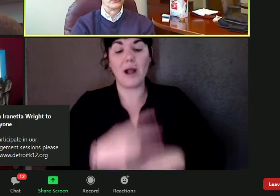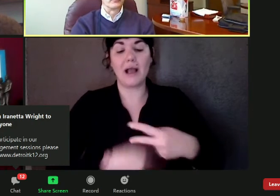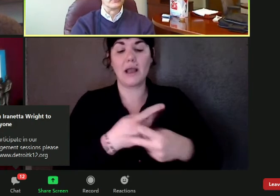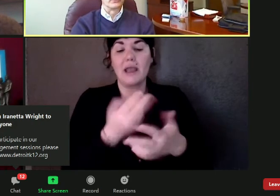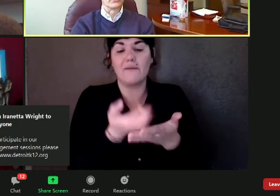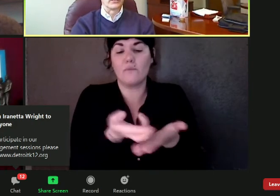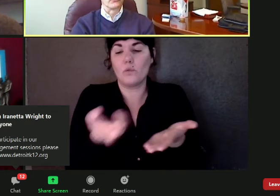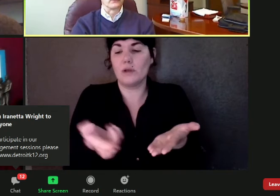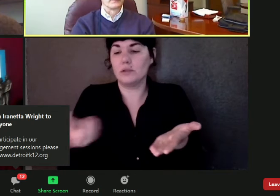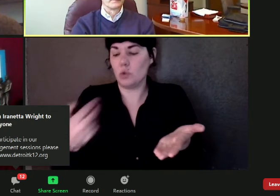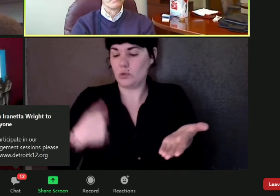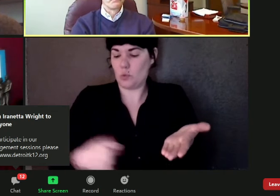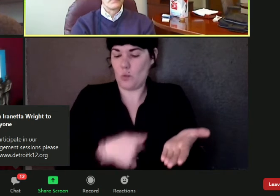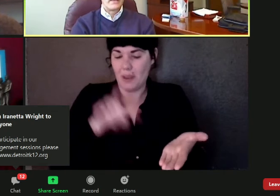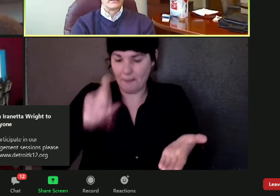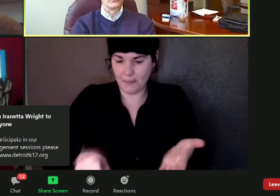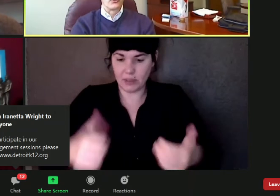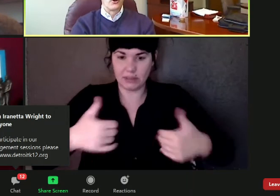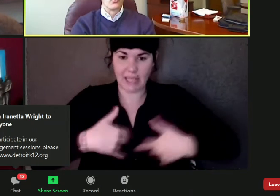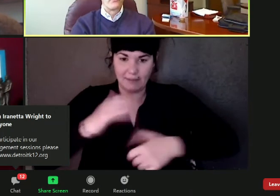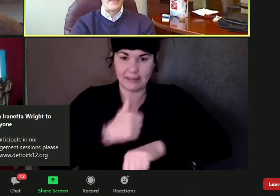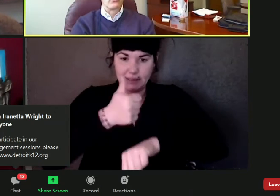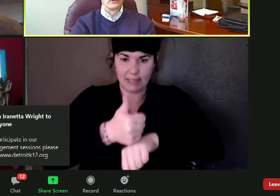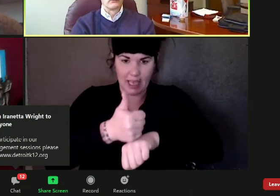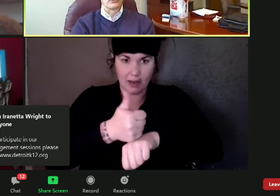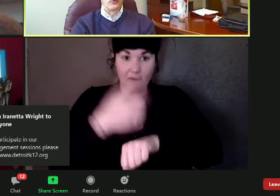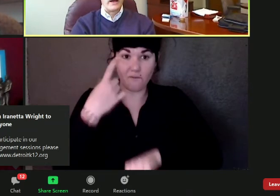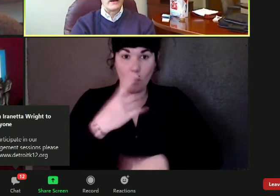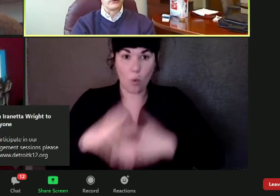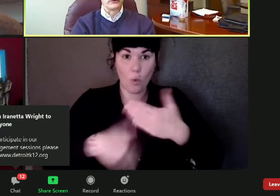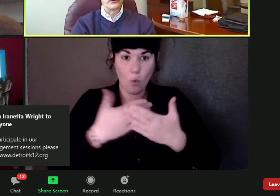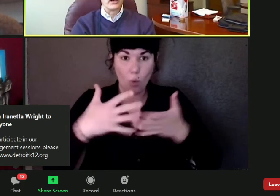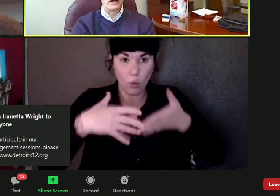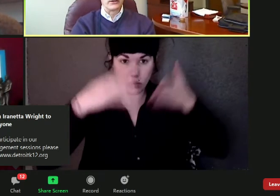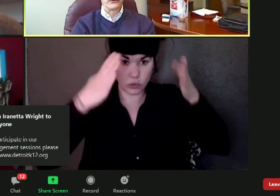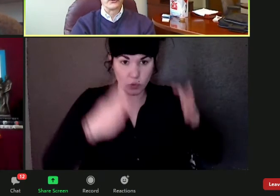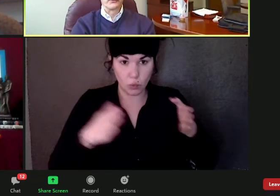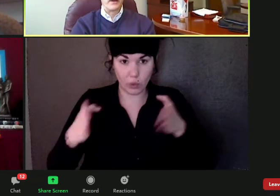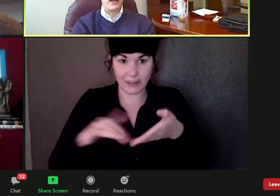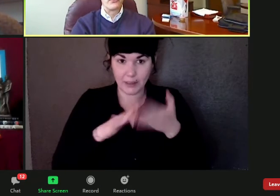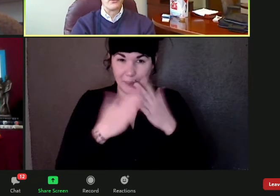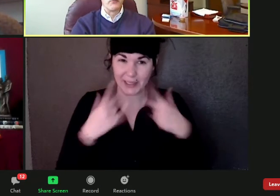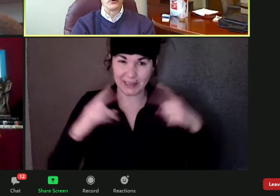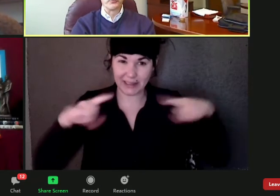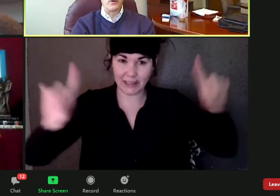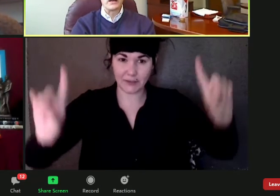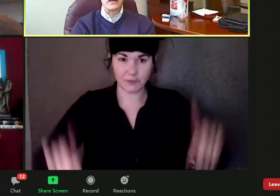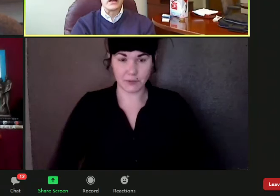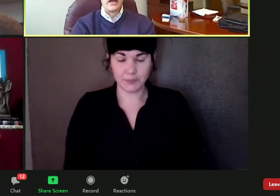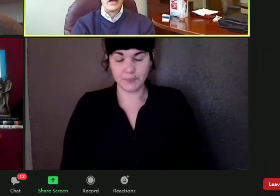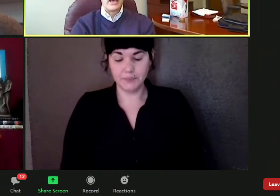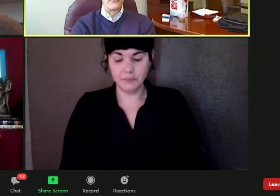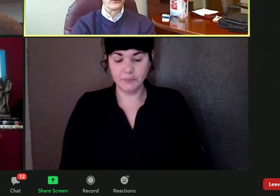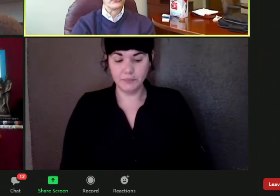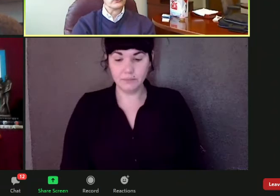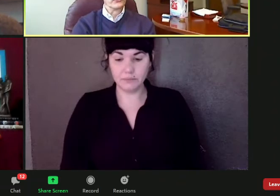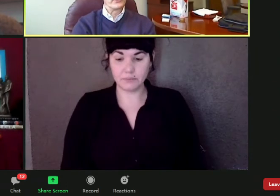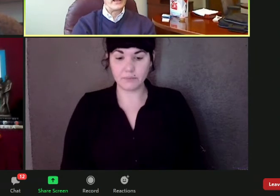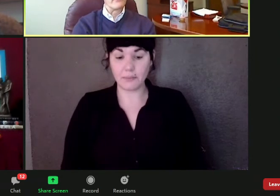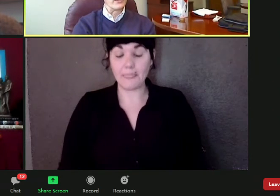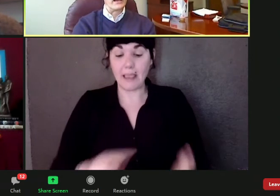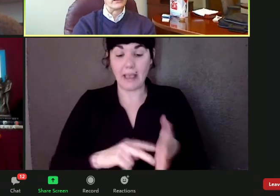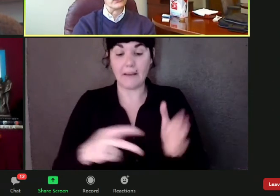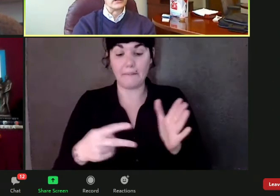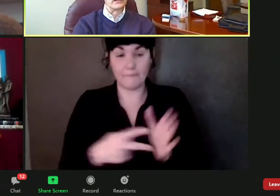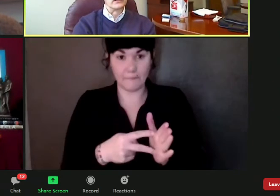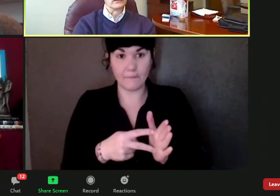all students to be successful. And so that really requires us to spend the most money on the students